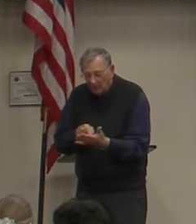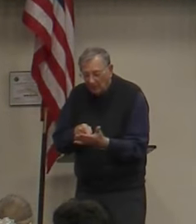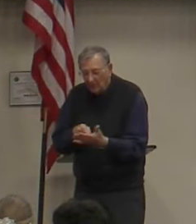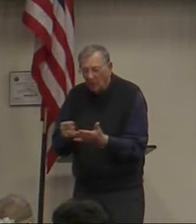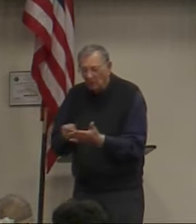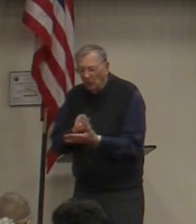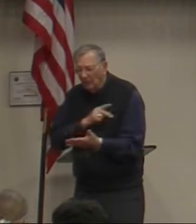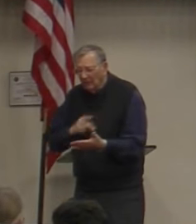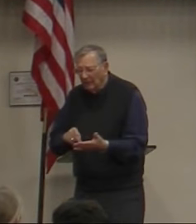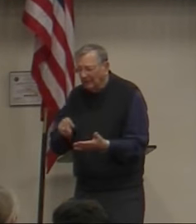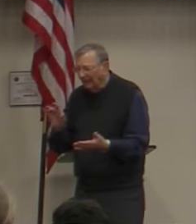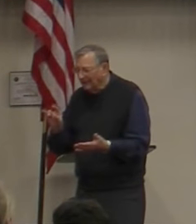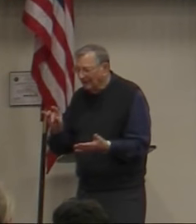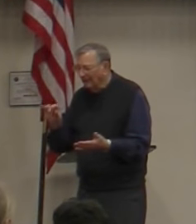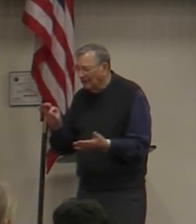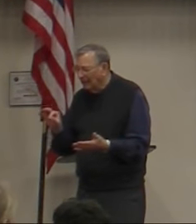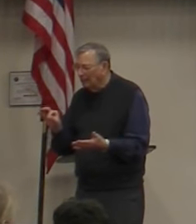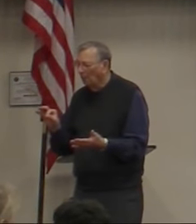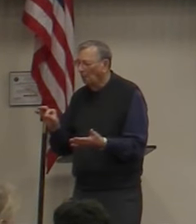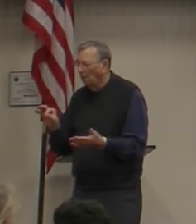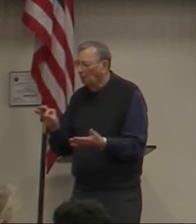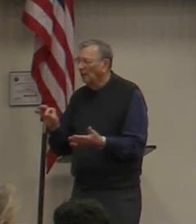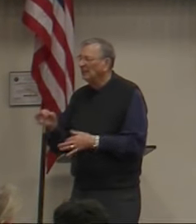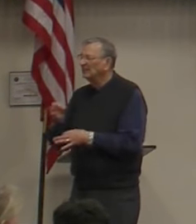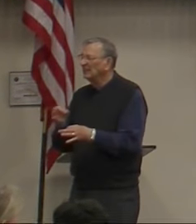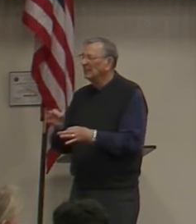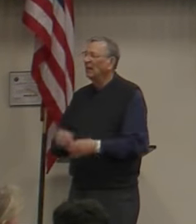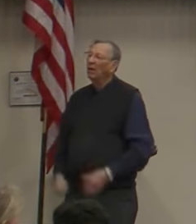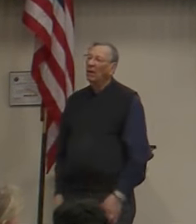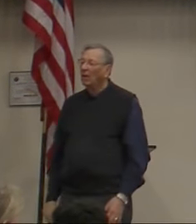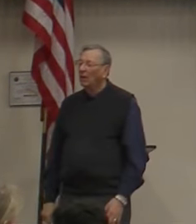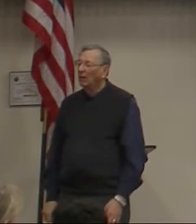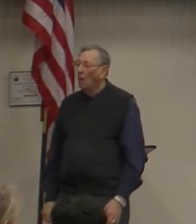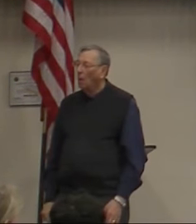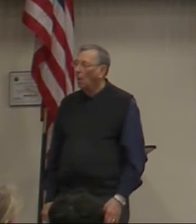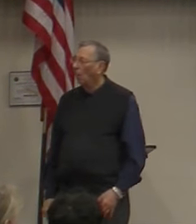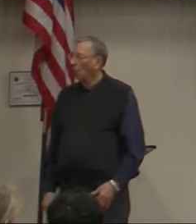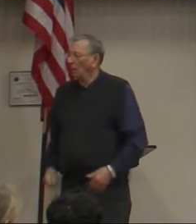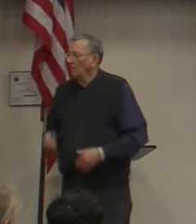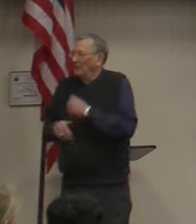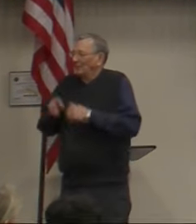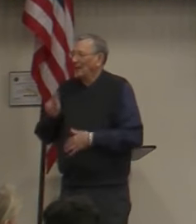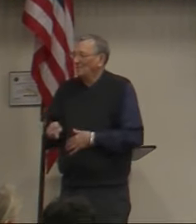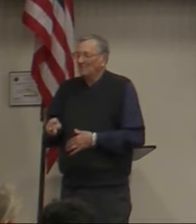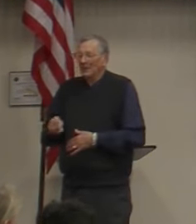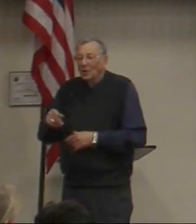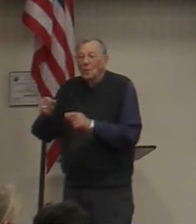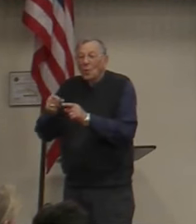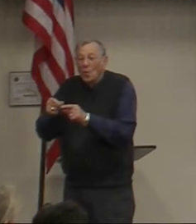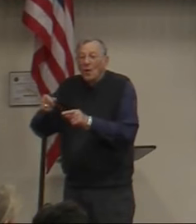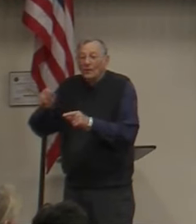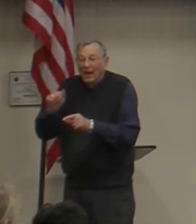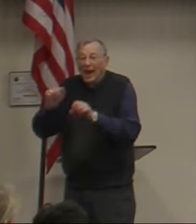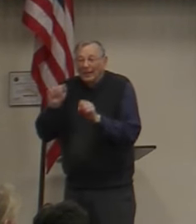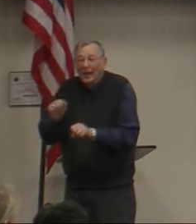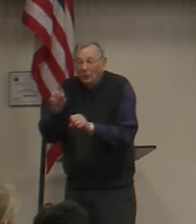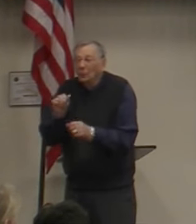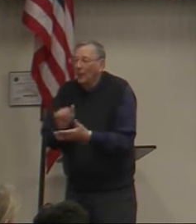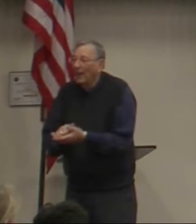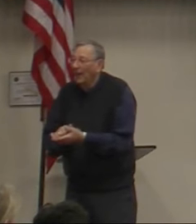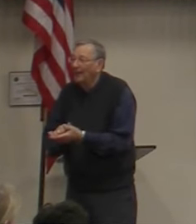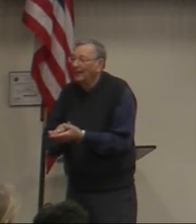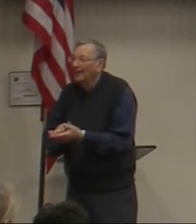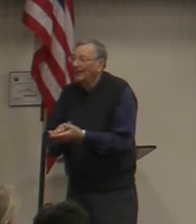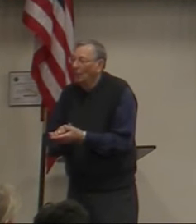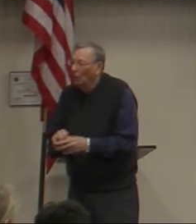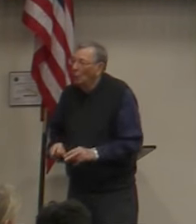1 Kings 18 and 19. I hope instead of being drugged down, you end up being refreshed because the word of God can do that. We need to